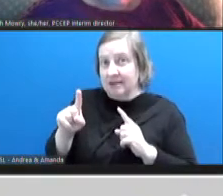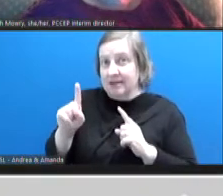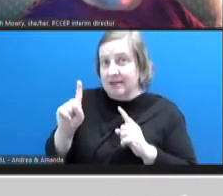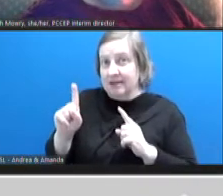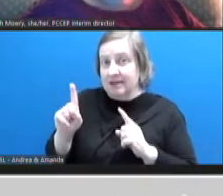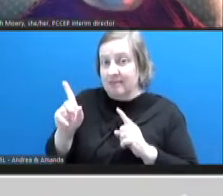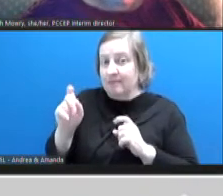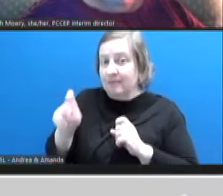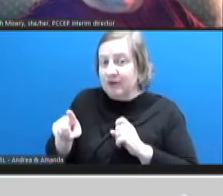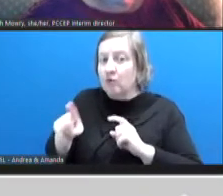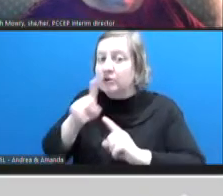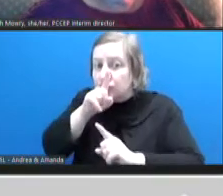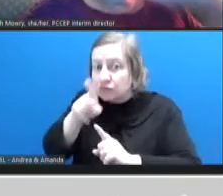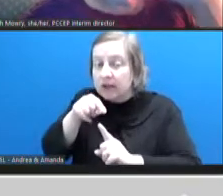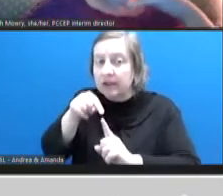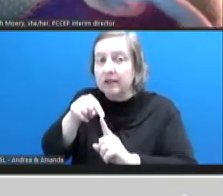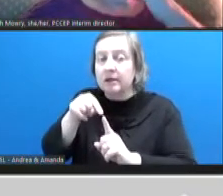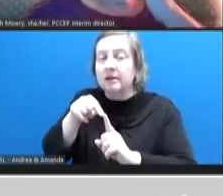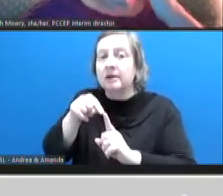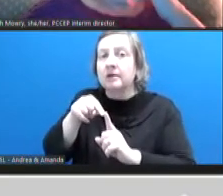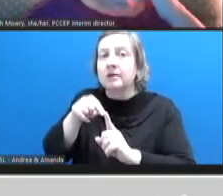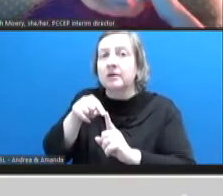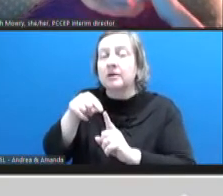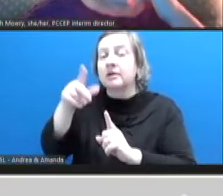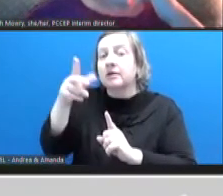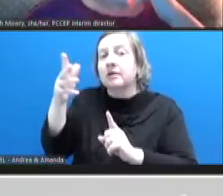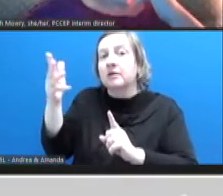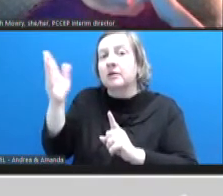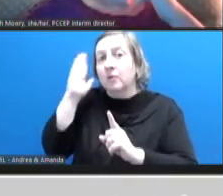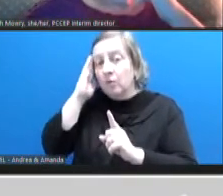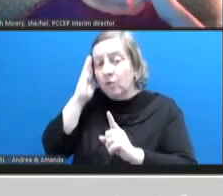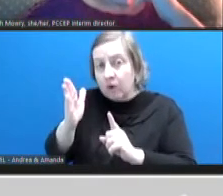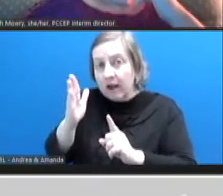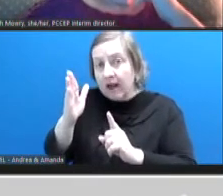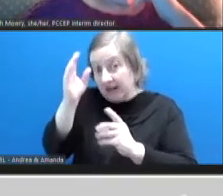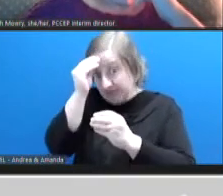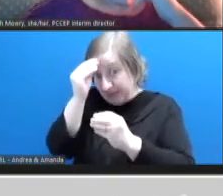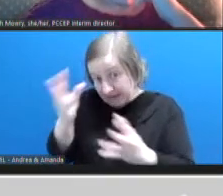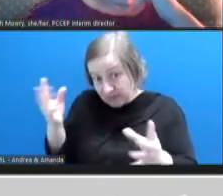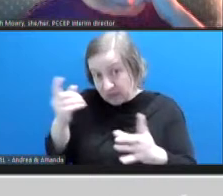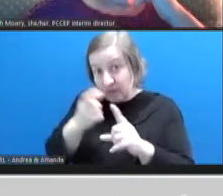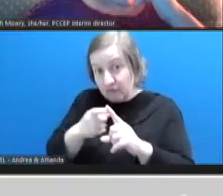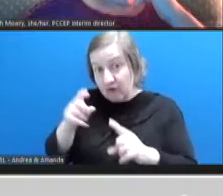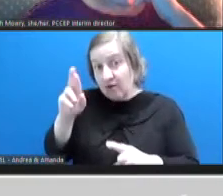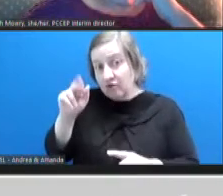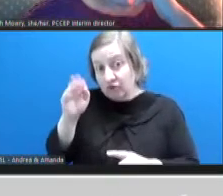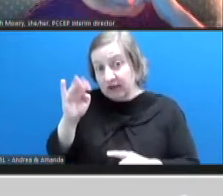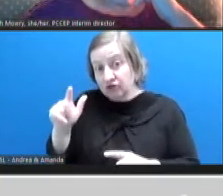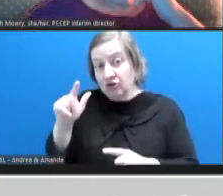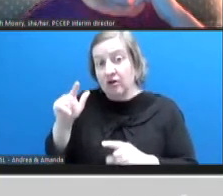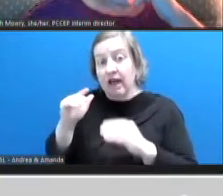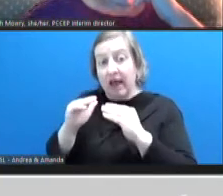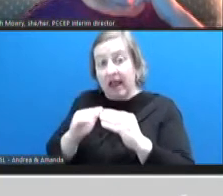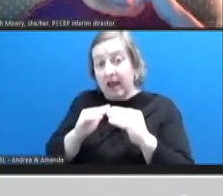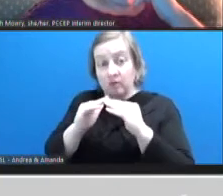the question is, will the information from the racial equity subcommittee